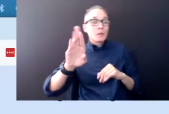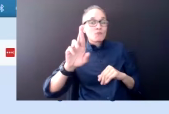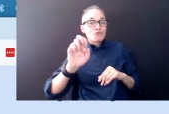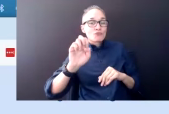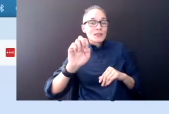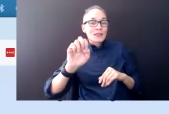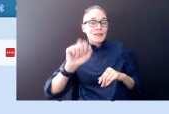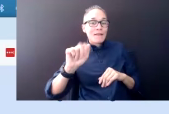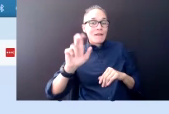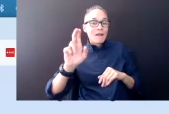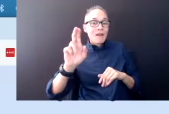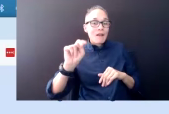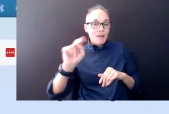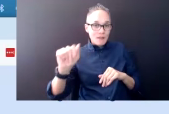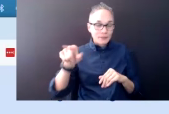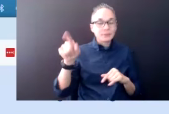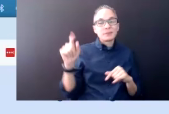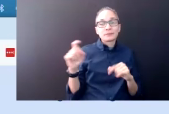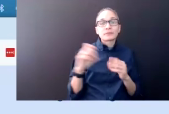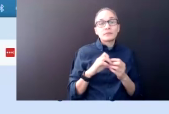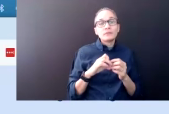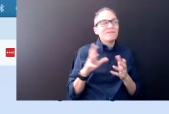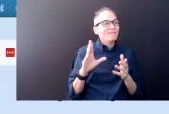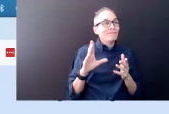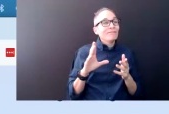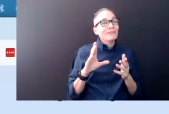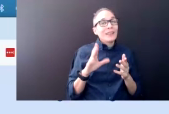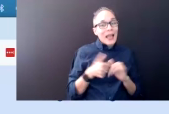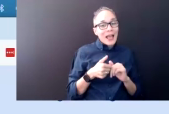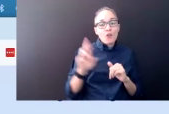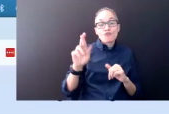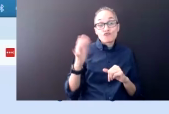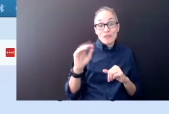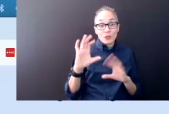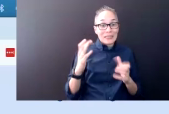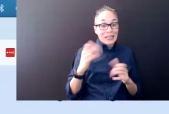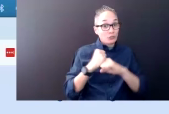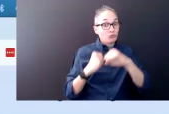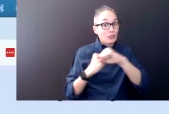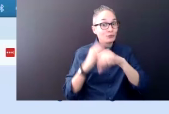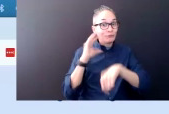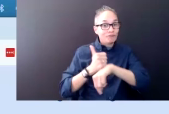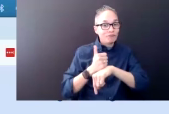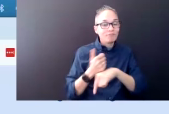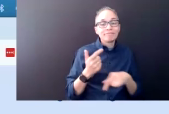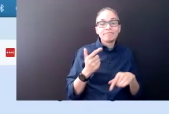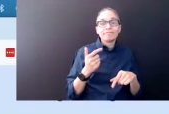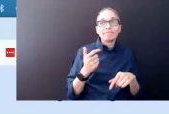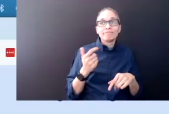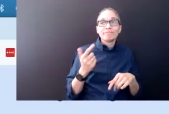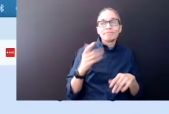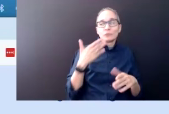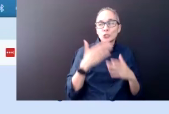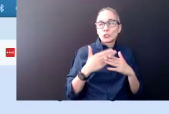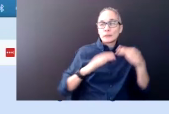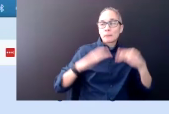I do want to touch on the way that your class is structured, because it really, with the balance of